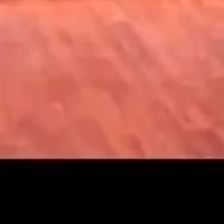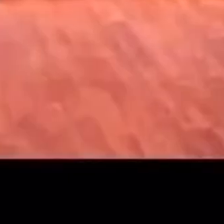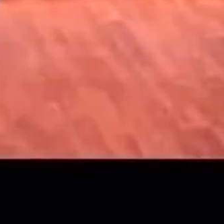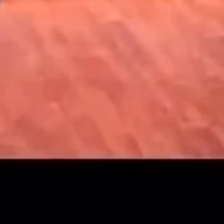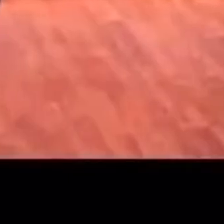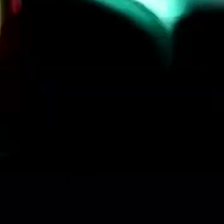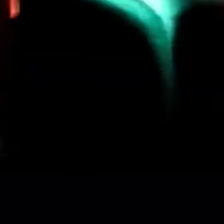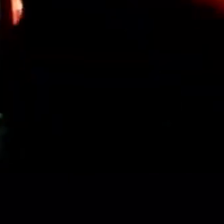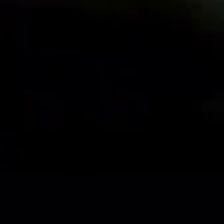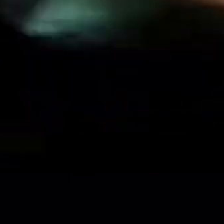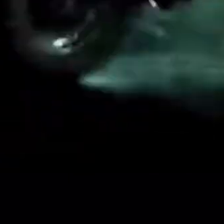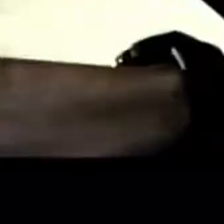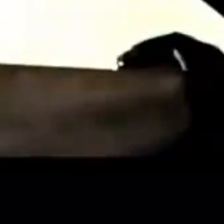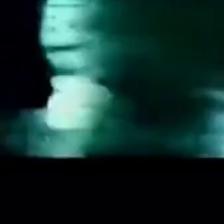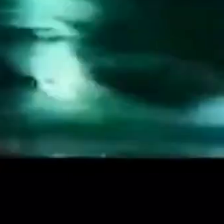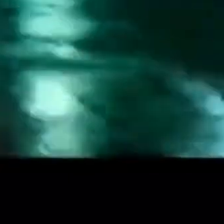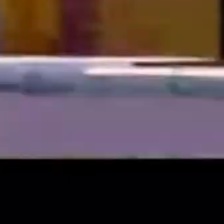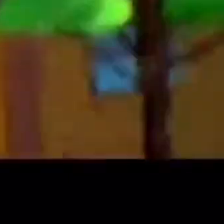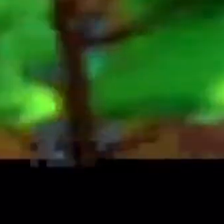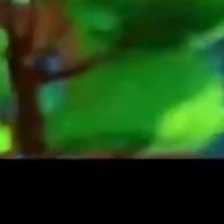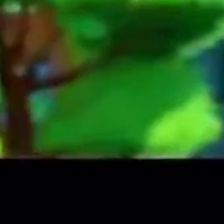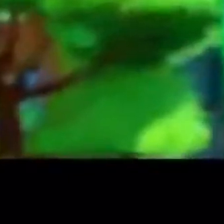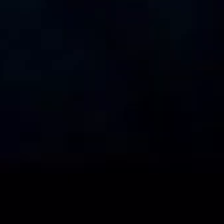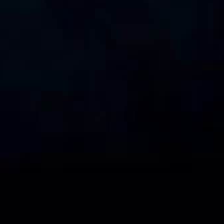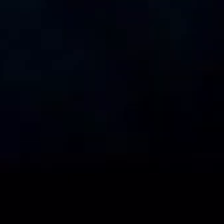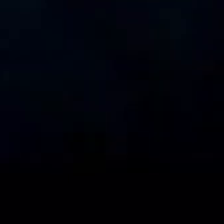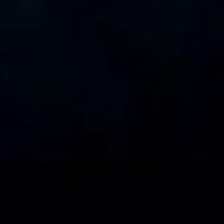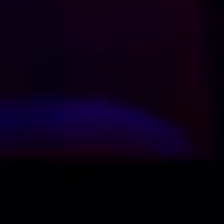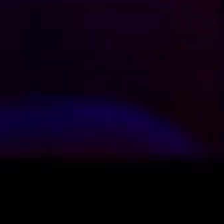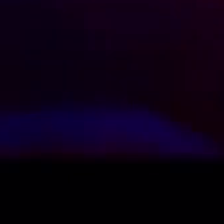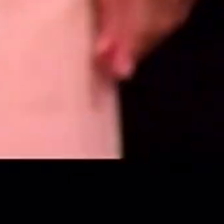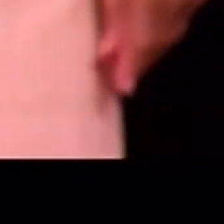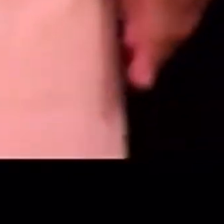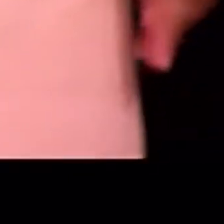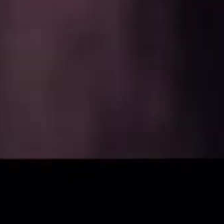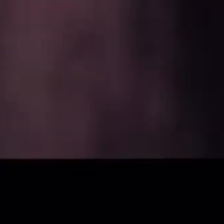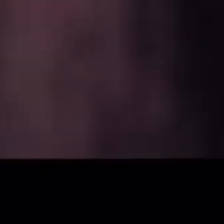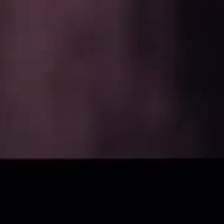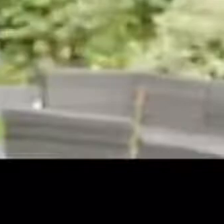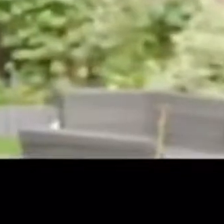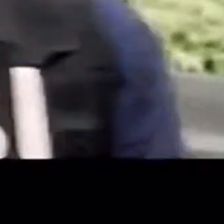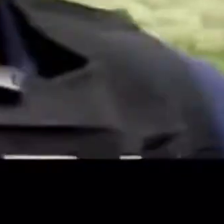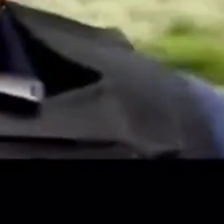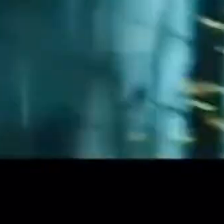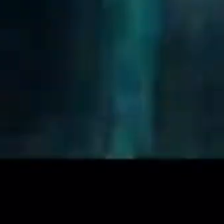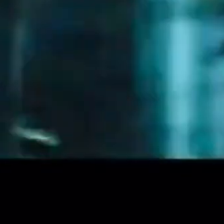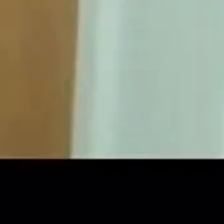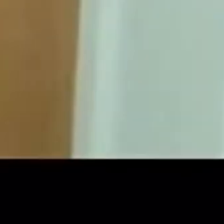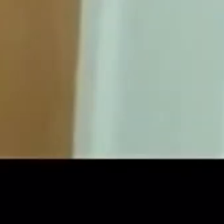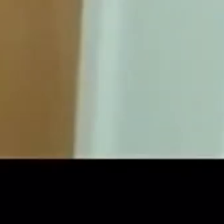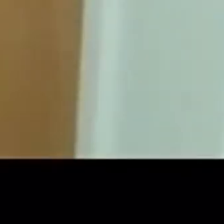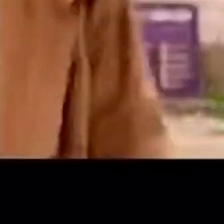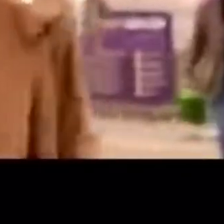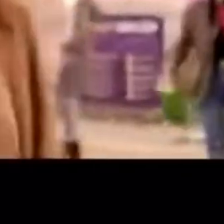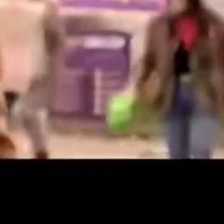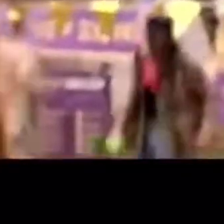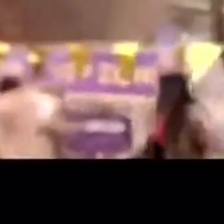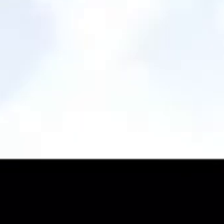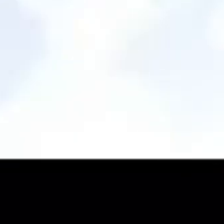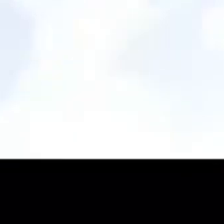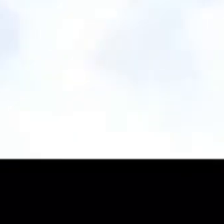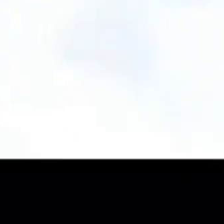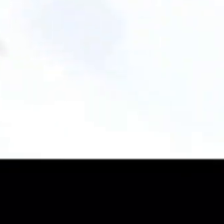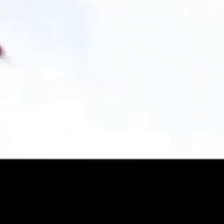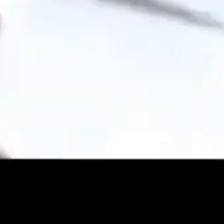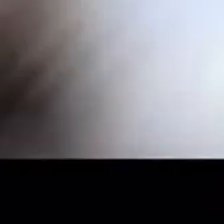heat. GoTV couldn't get any better, right? Right. Wrong. Because we're bringing a whole bunch of brand